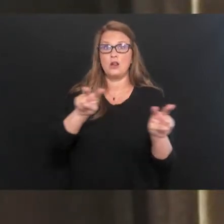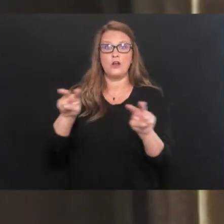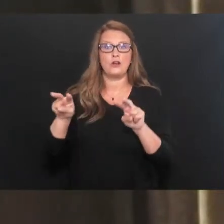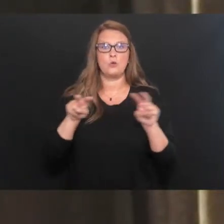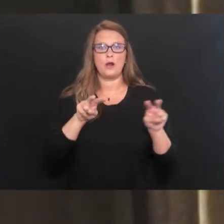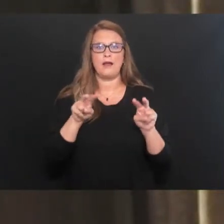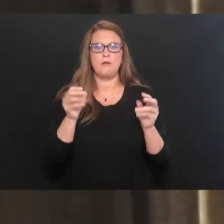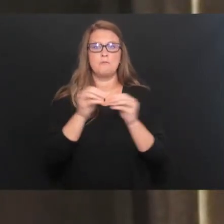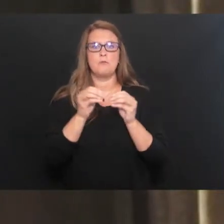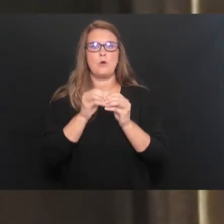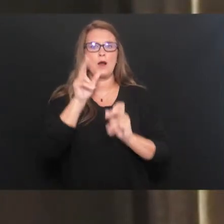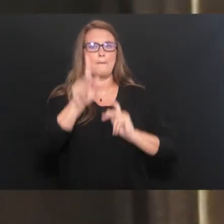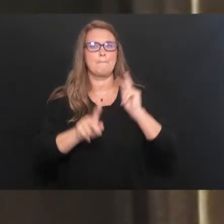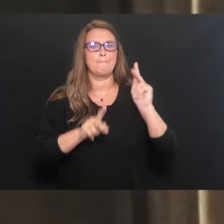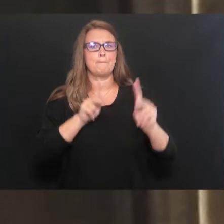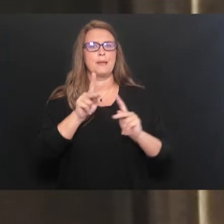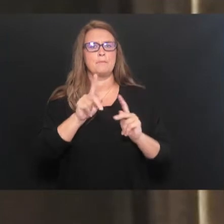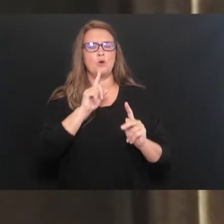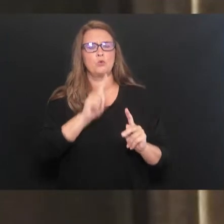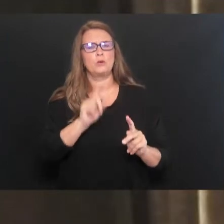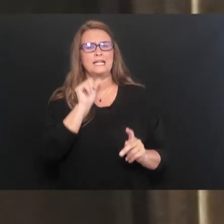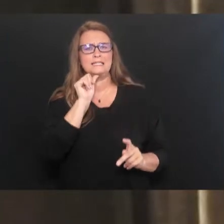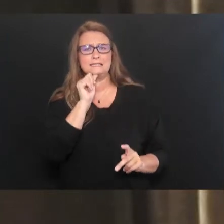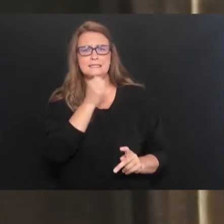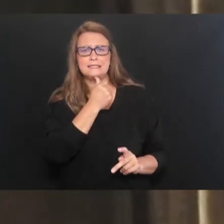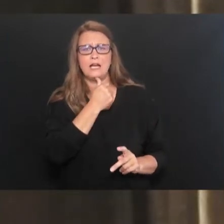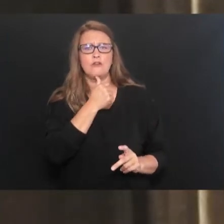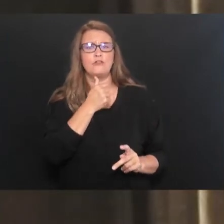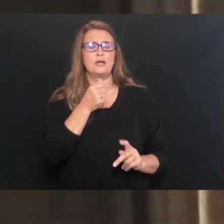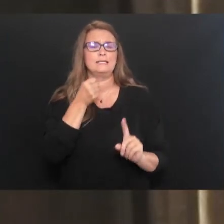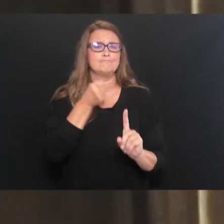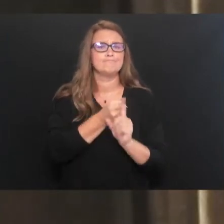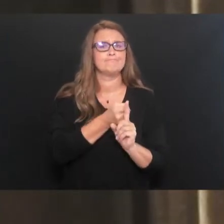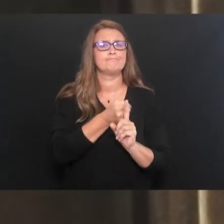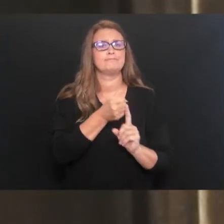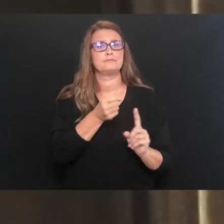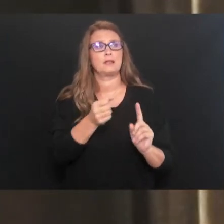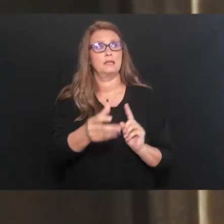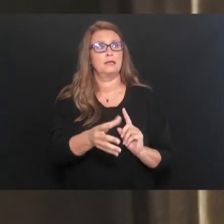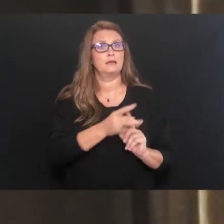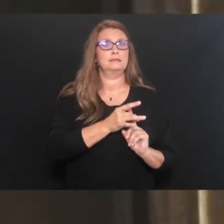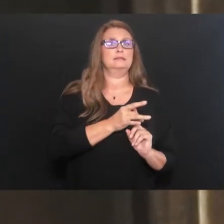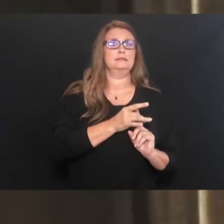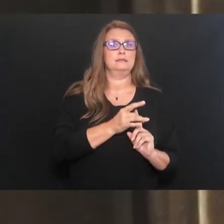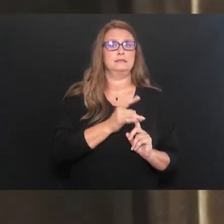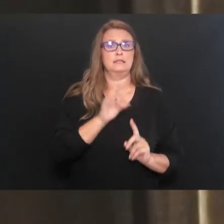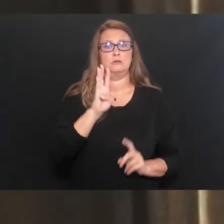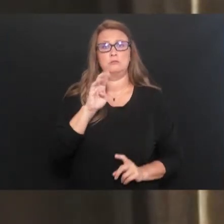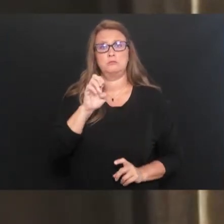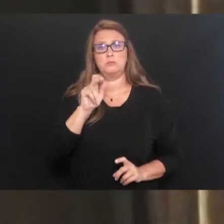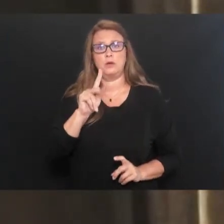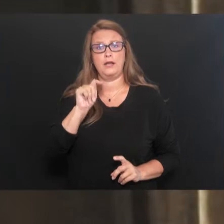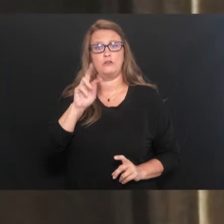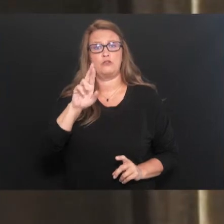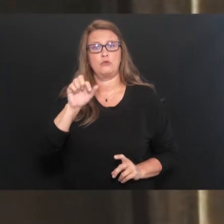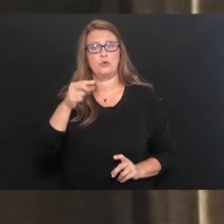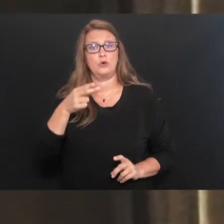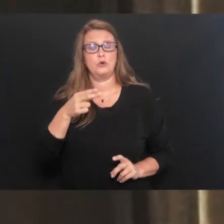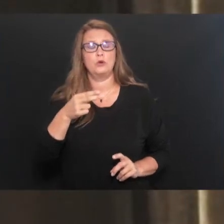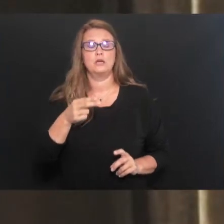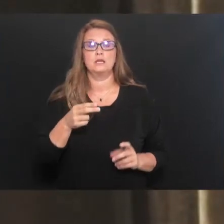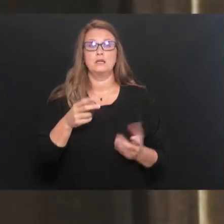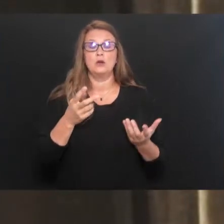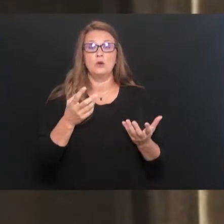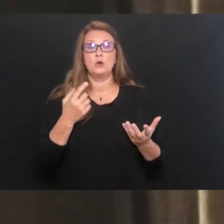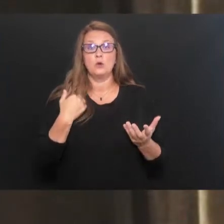people who may be suffering some vaccine breakthrough cases, an article recently written, looked